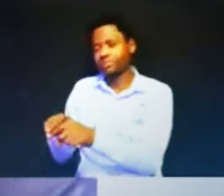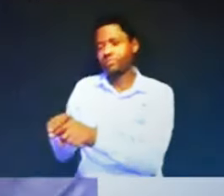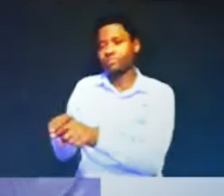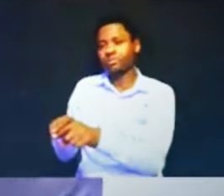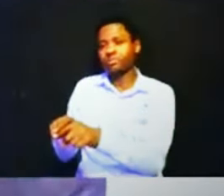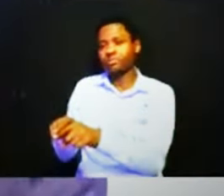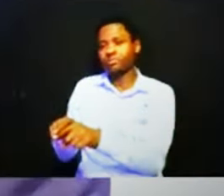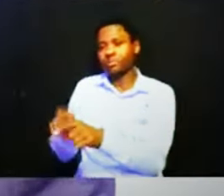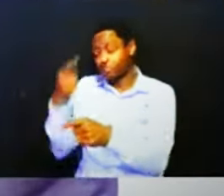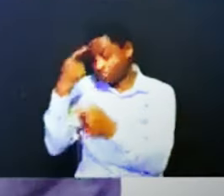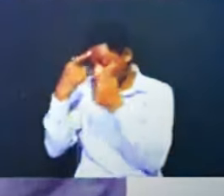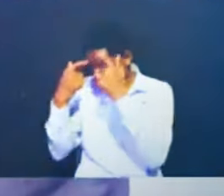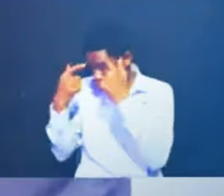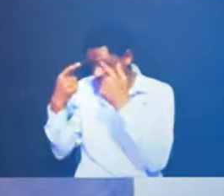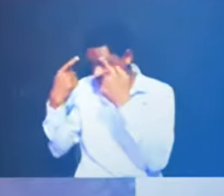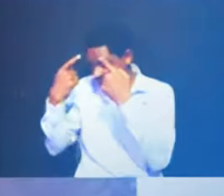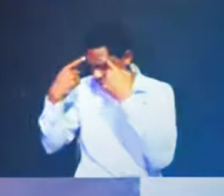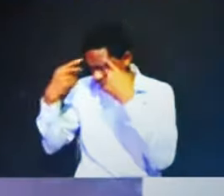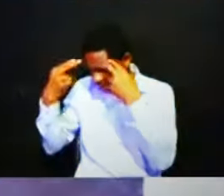of this,